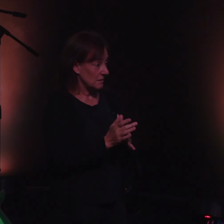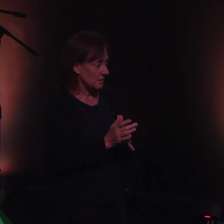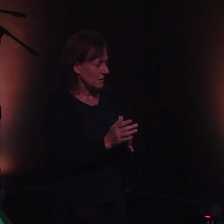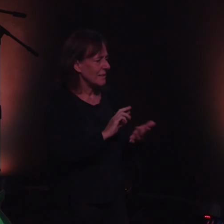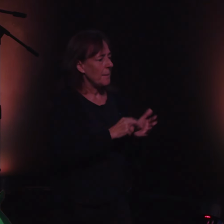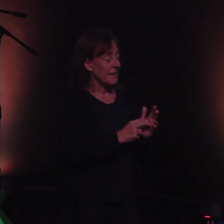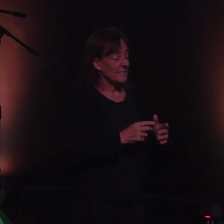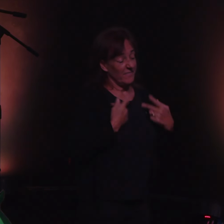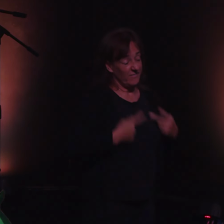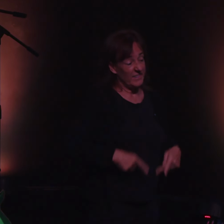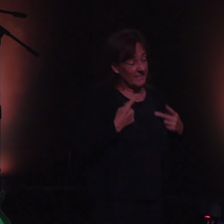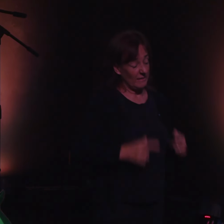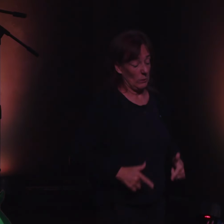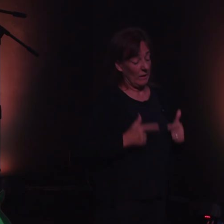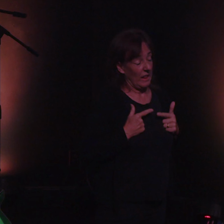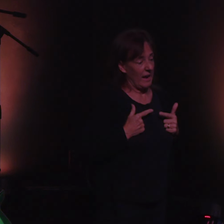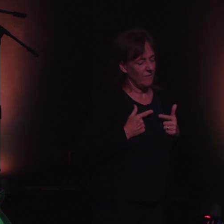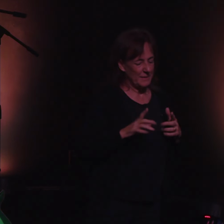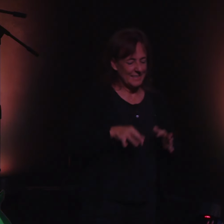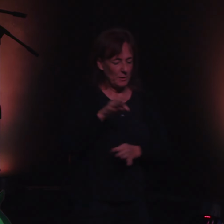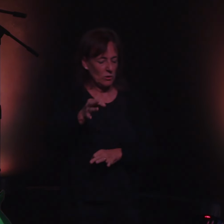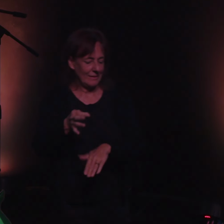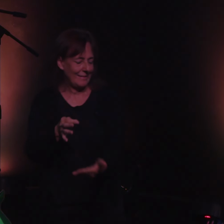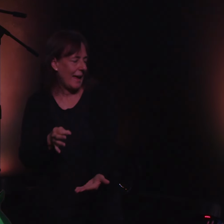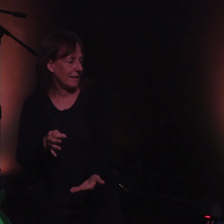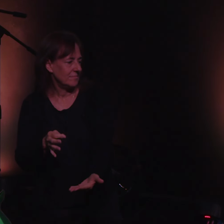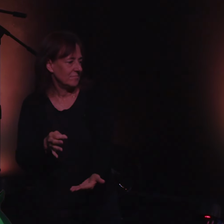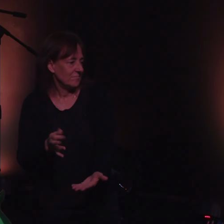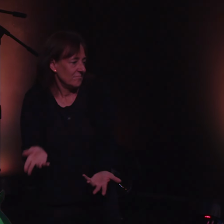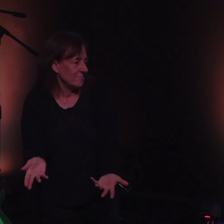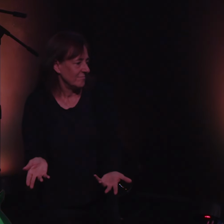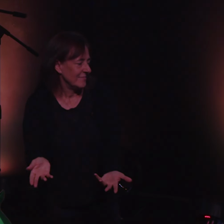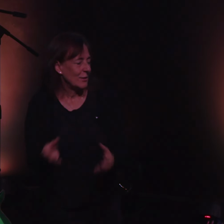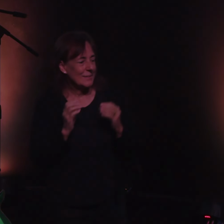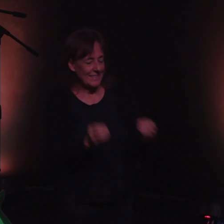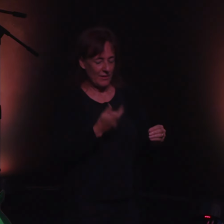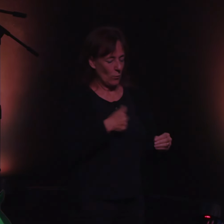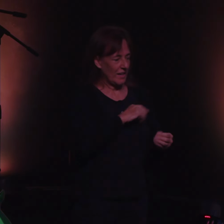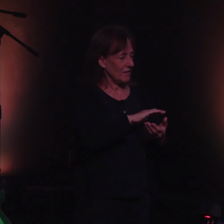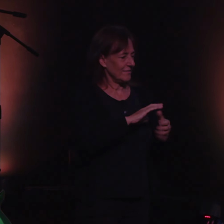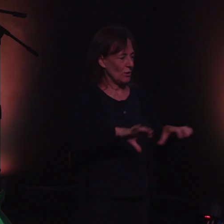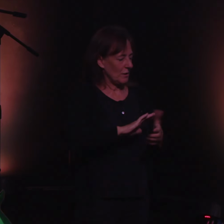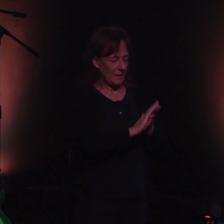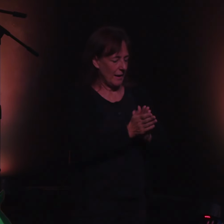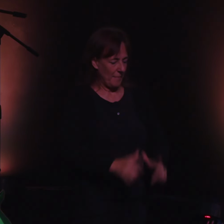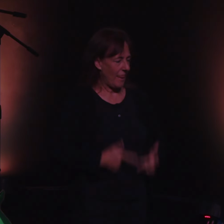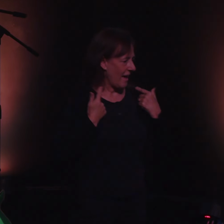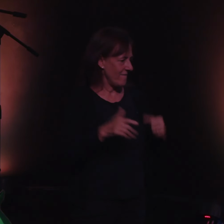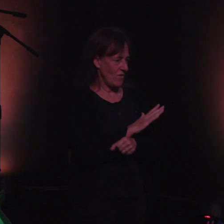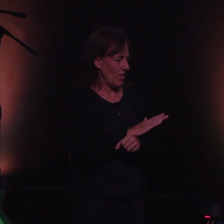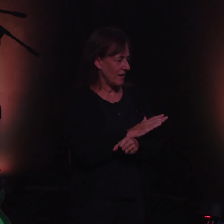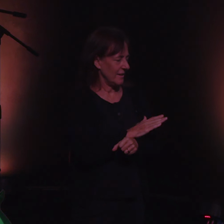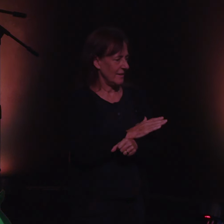are alive physically, but spiritually we are dead. There is nothing in and of ourselves that we can do to become alive again. So again, Jesus is